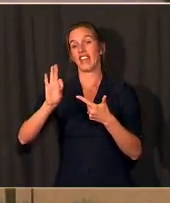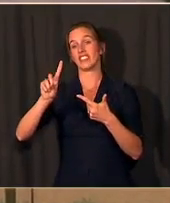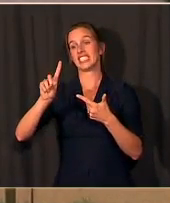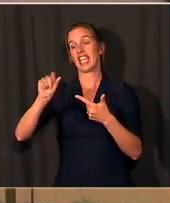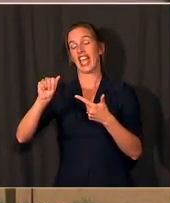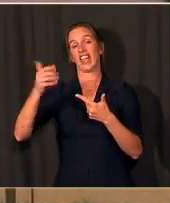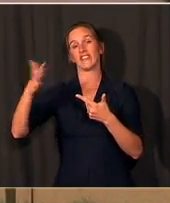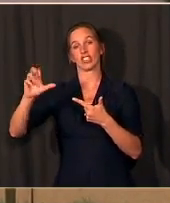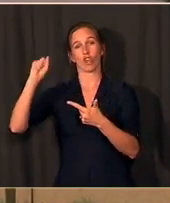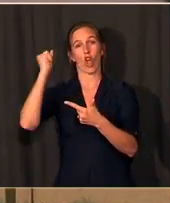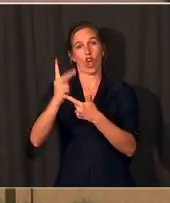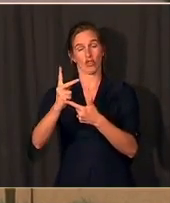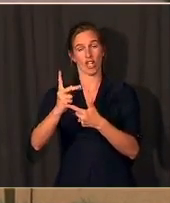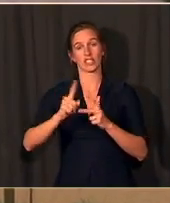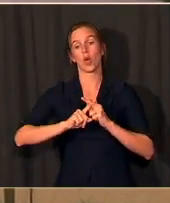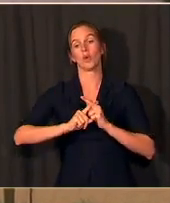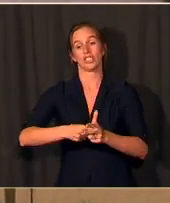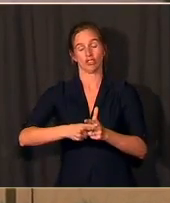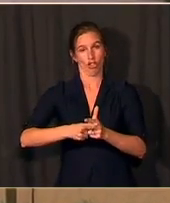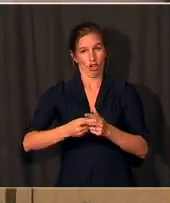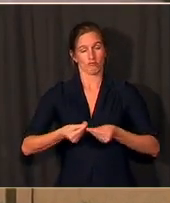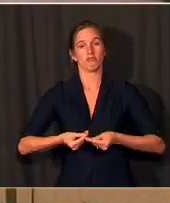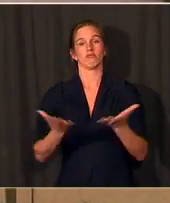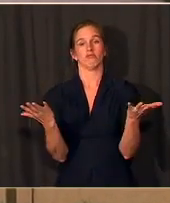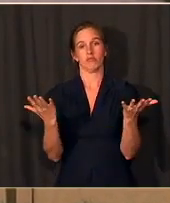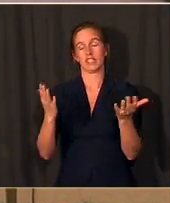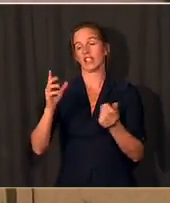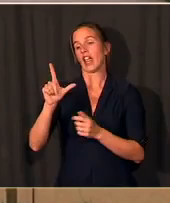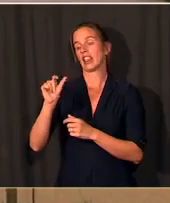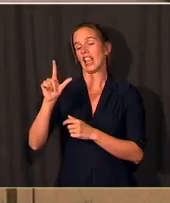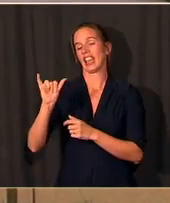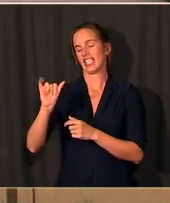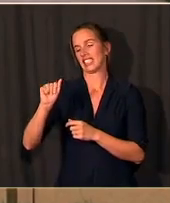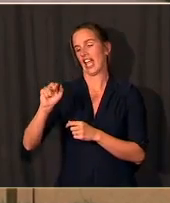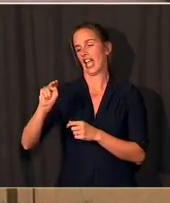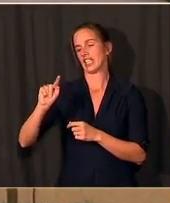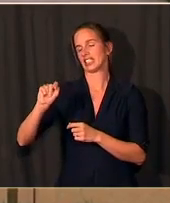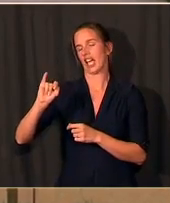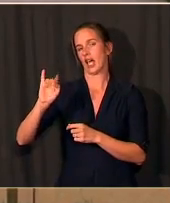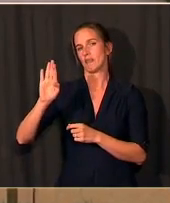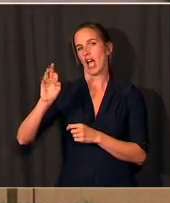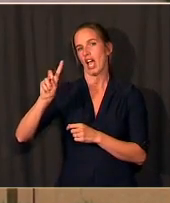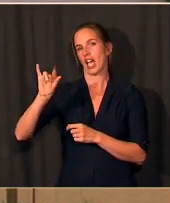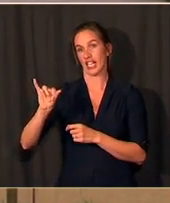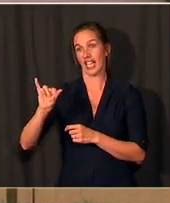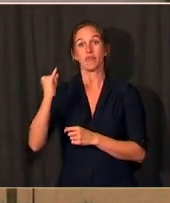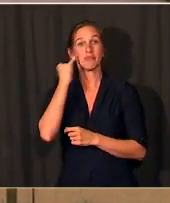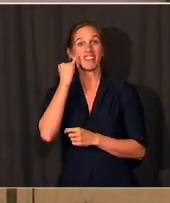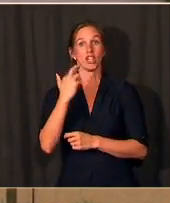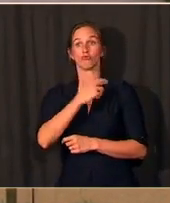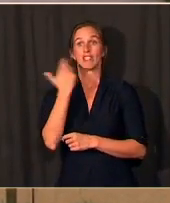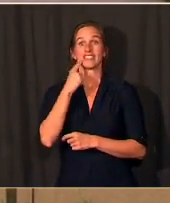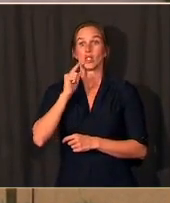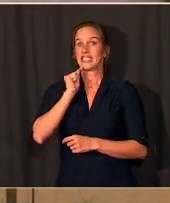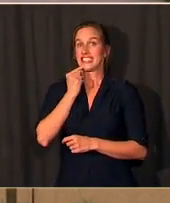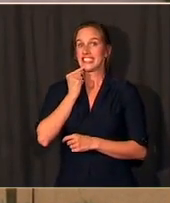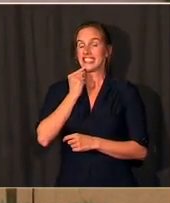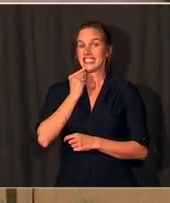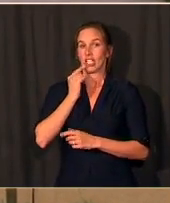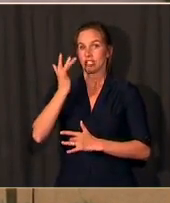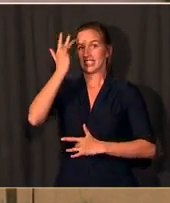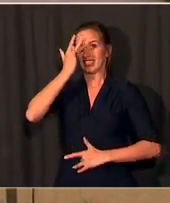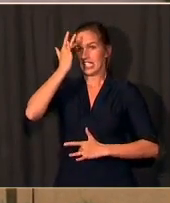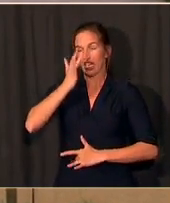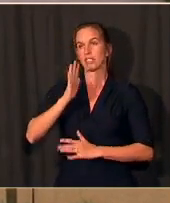begun to distribute and administer Eli Lilly's monoclonal antibody to help Americans at risk for serious disease stay out of